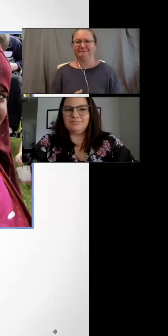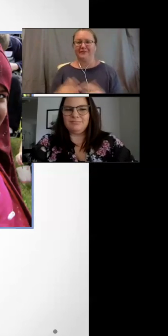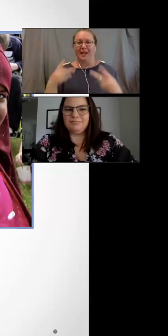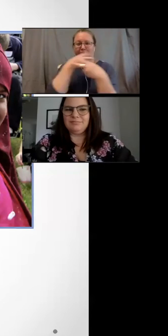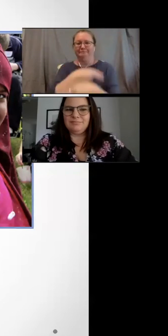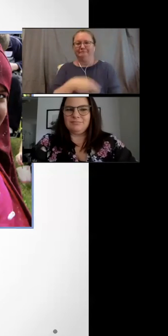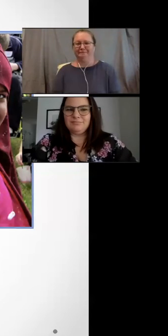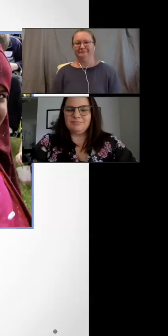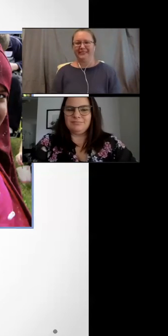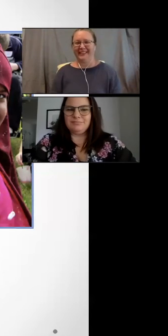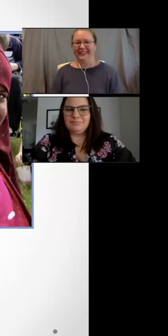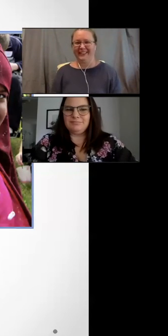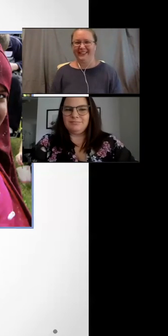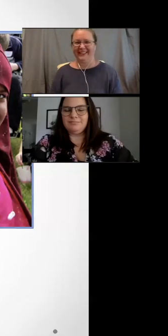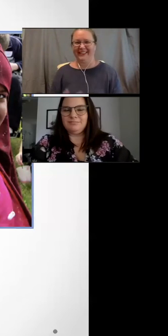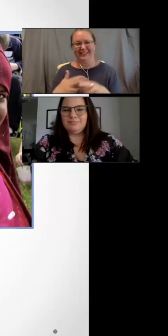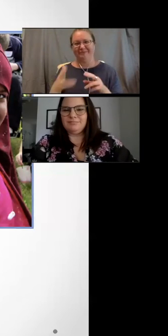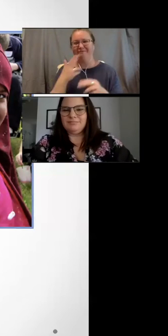sweet.